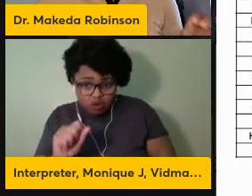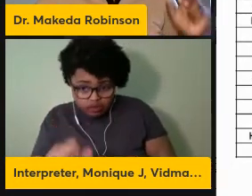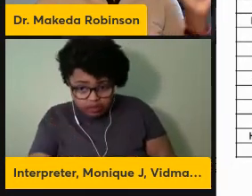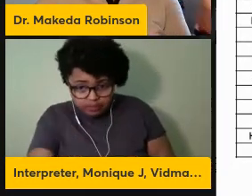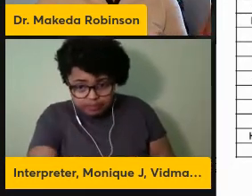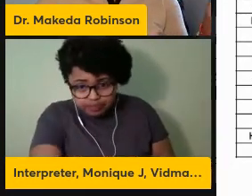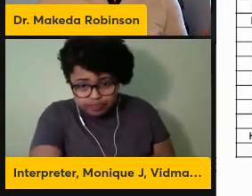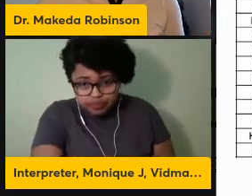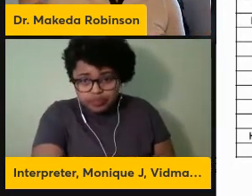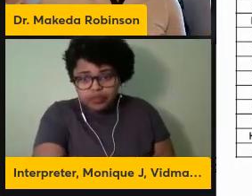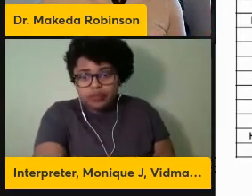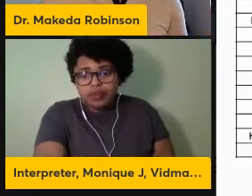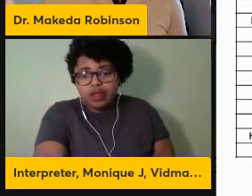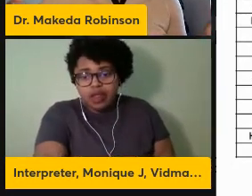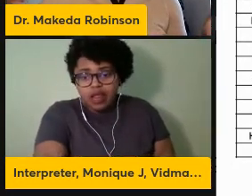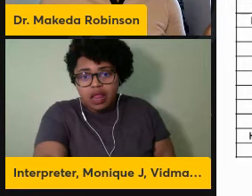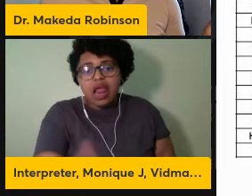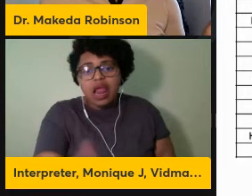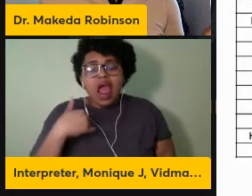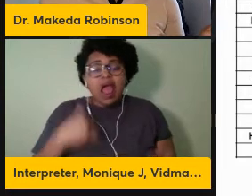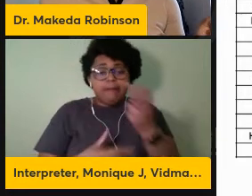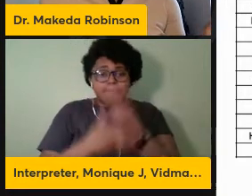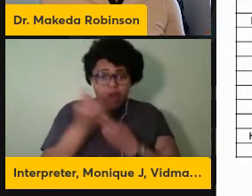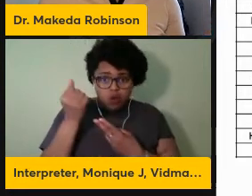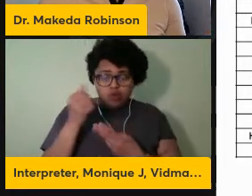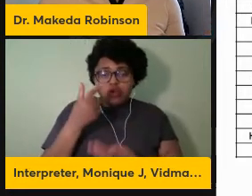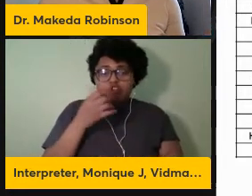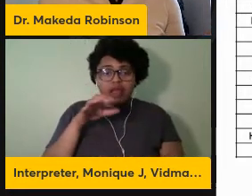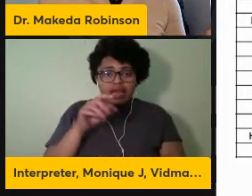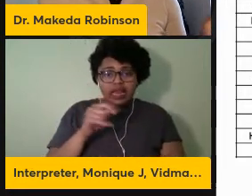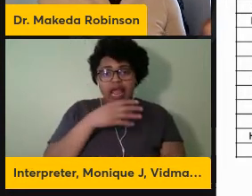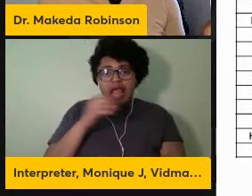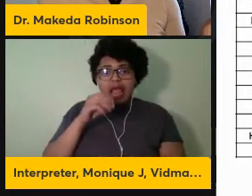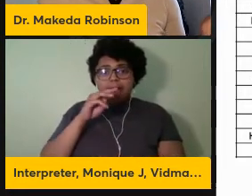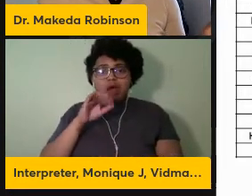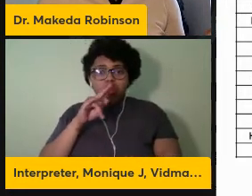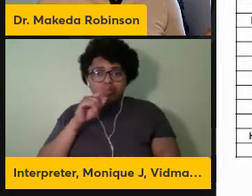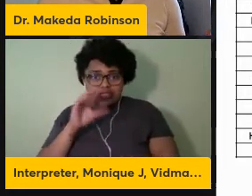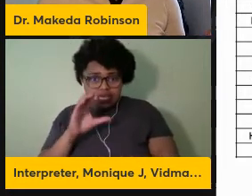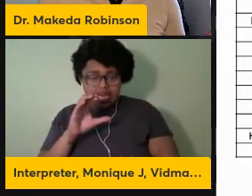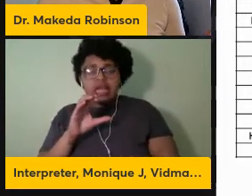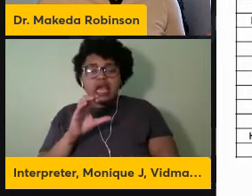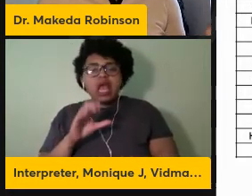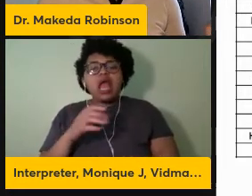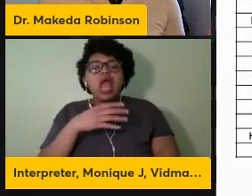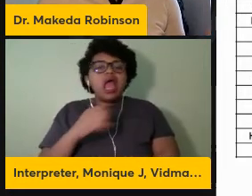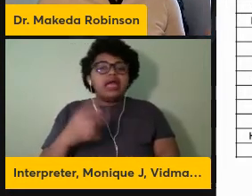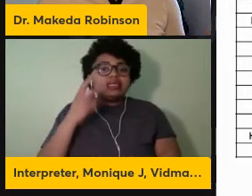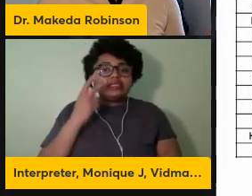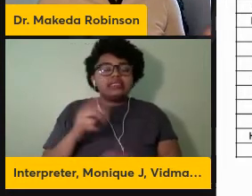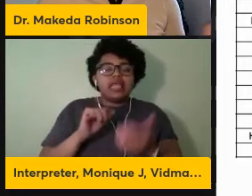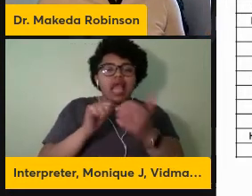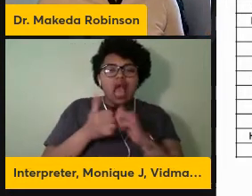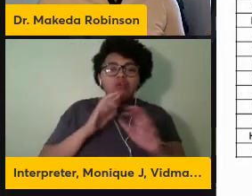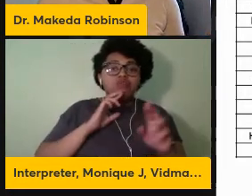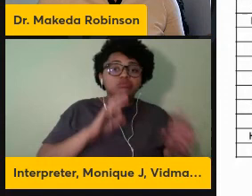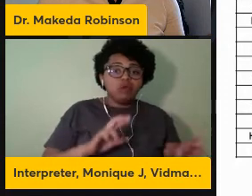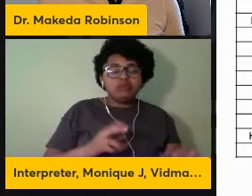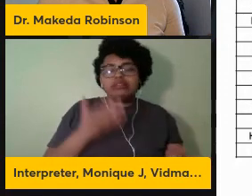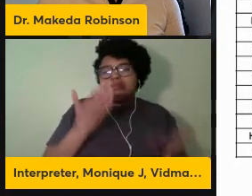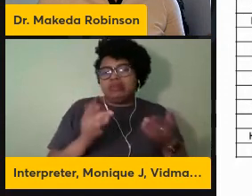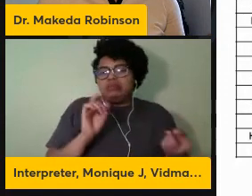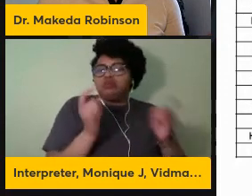different subsets, both a granulocytic and monocytic morphology, and to look to see how these responses may